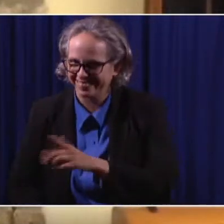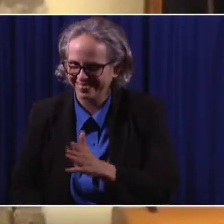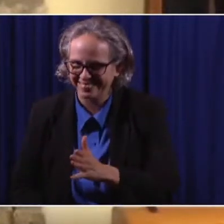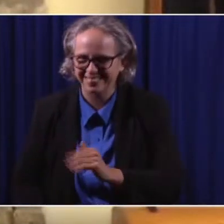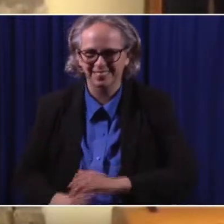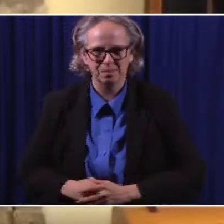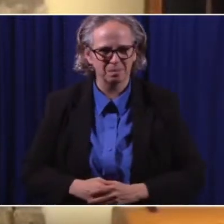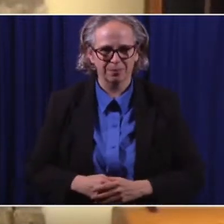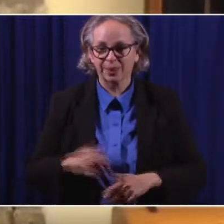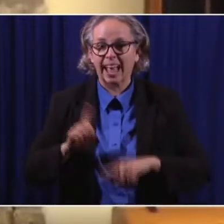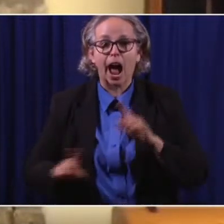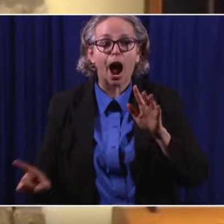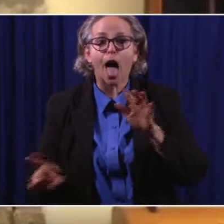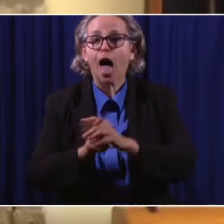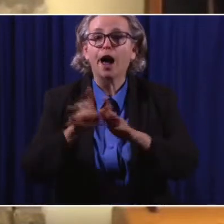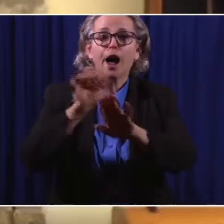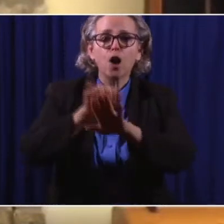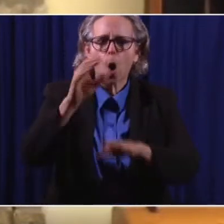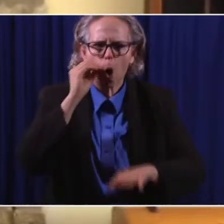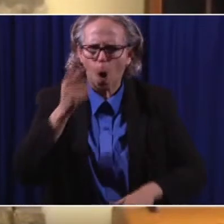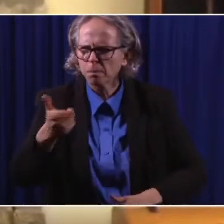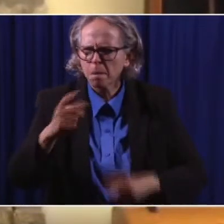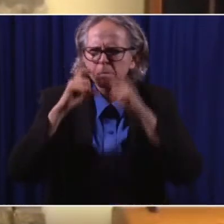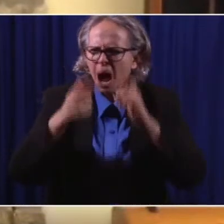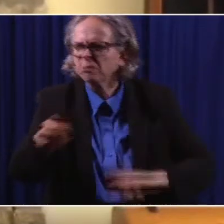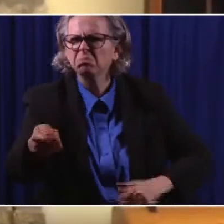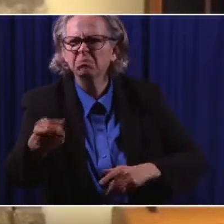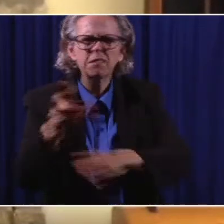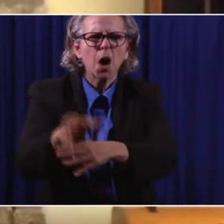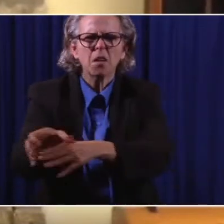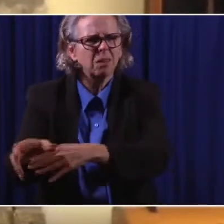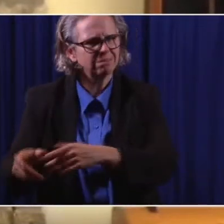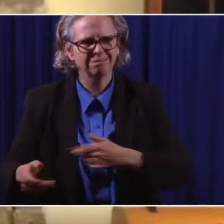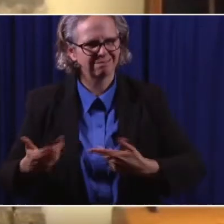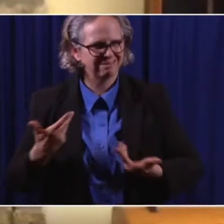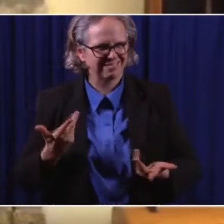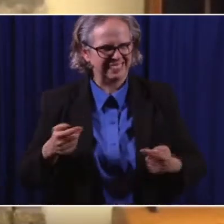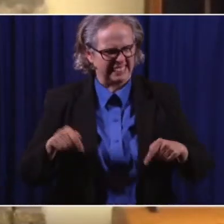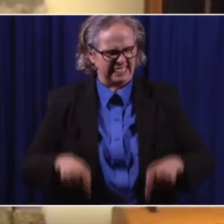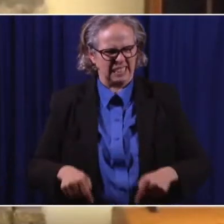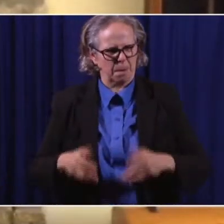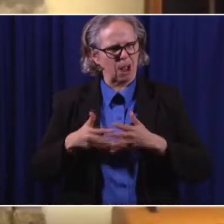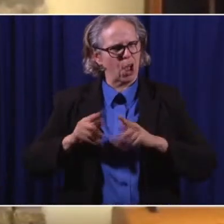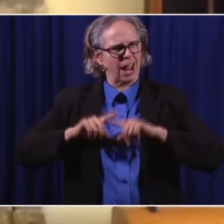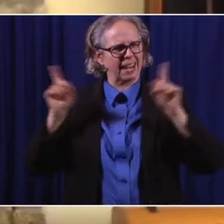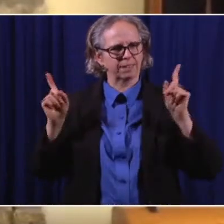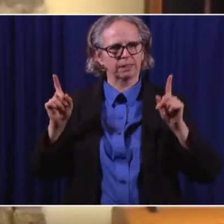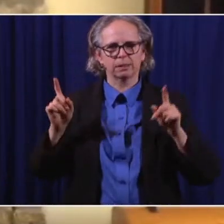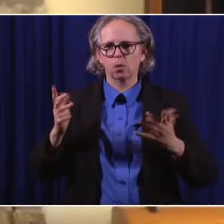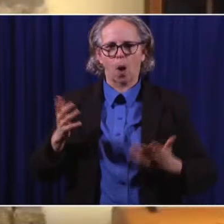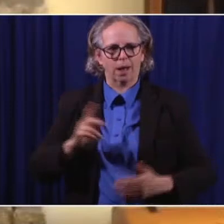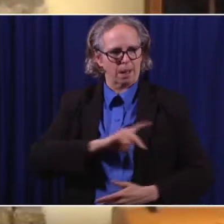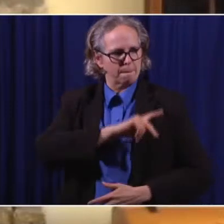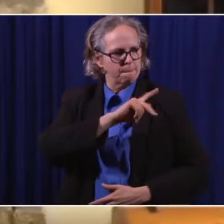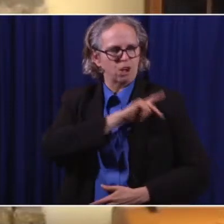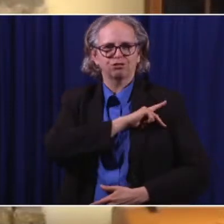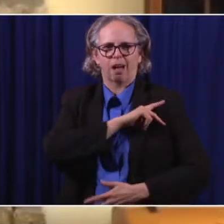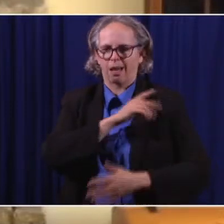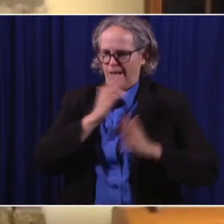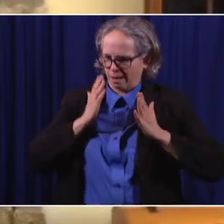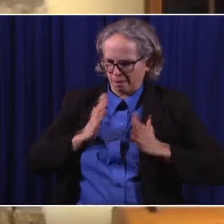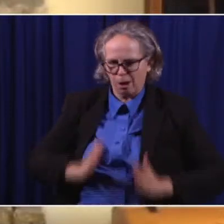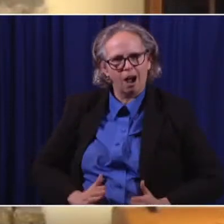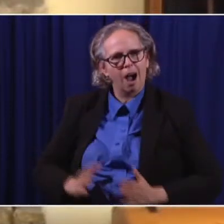I mean, ultimately, there's personal responsibility here. And Ohioans are pragmatic people. We're tough,